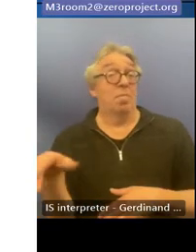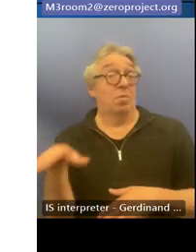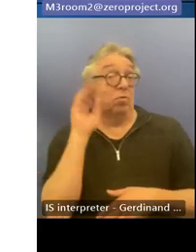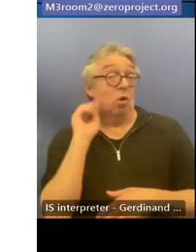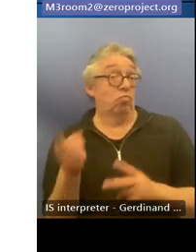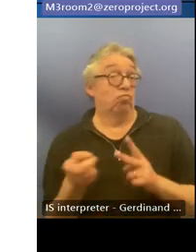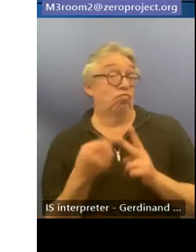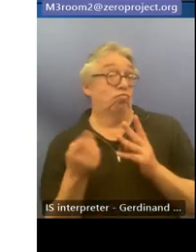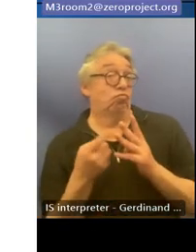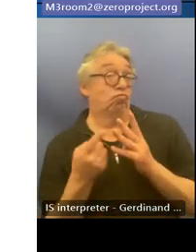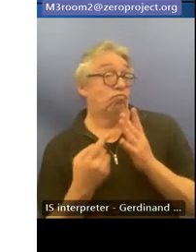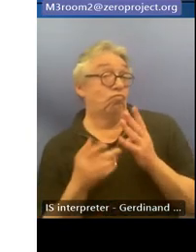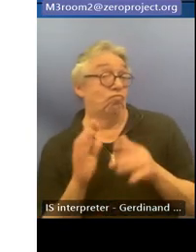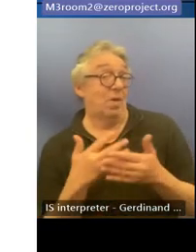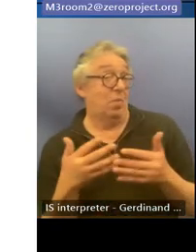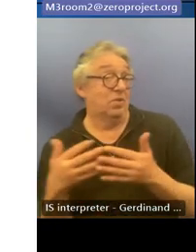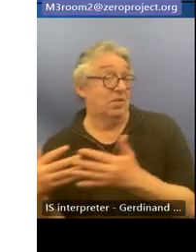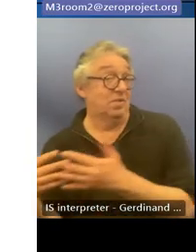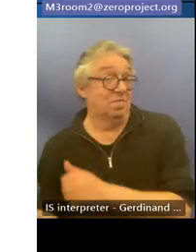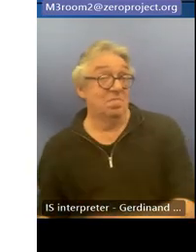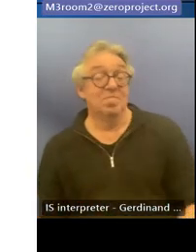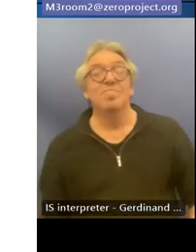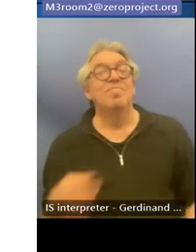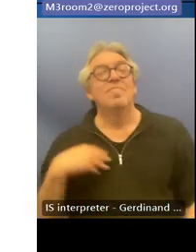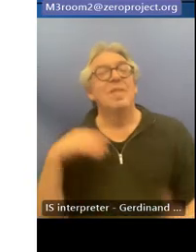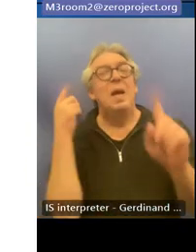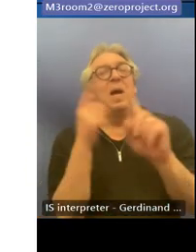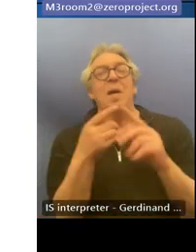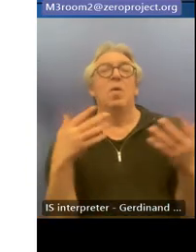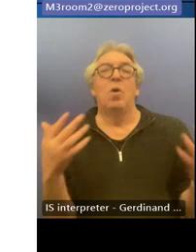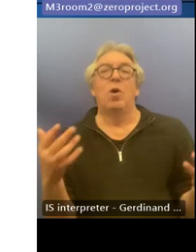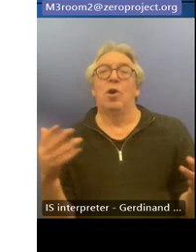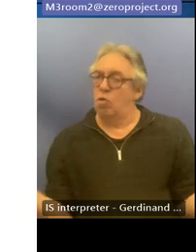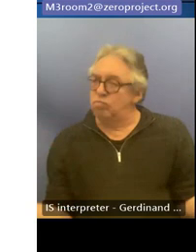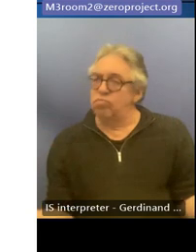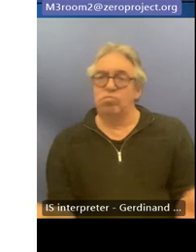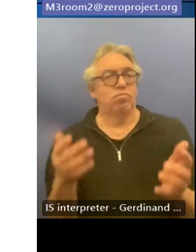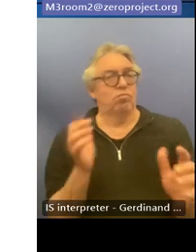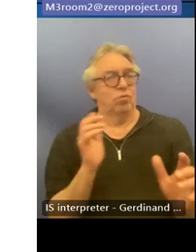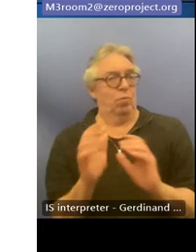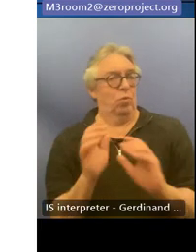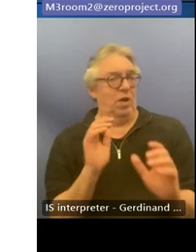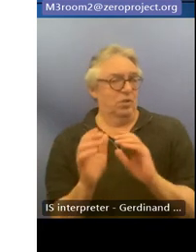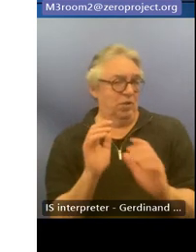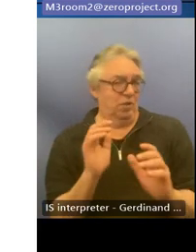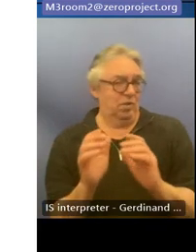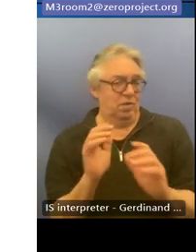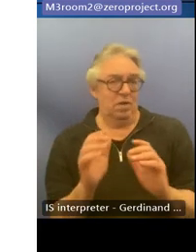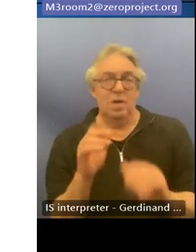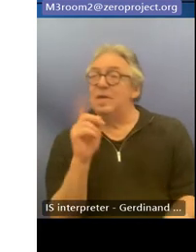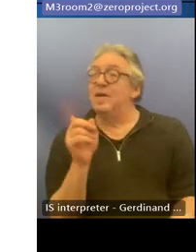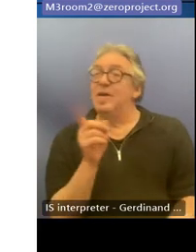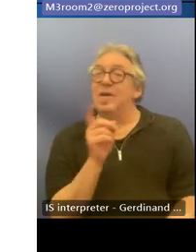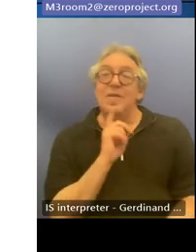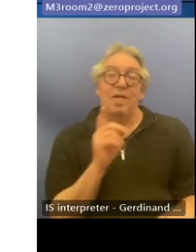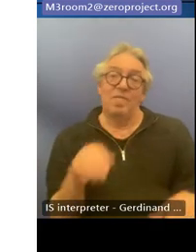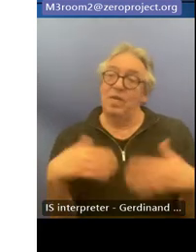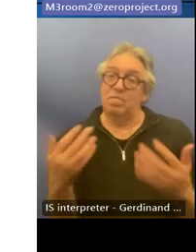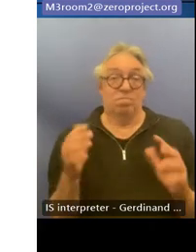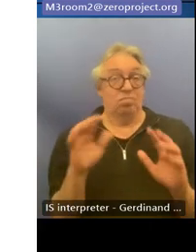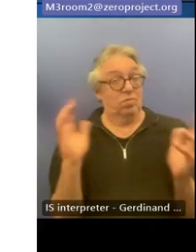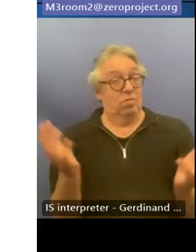So, what's our aim? Our aim is to facilitate communication, to achieve more accessibility for deaf people around the